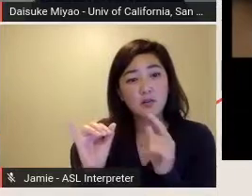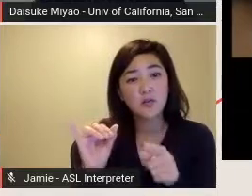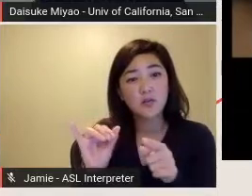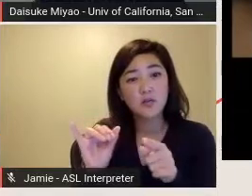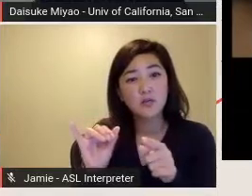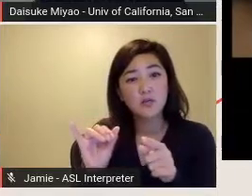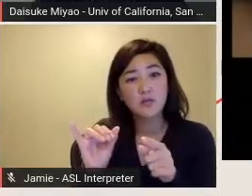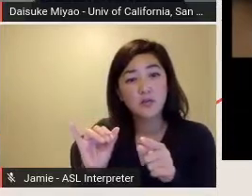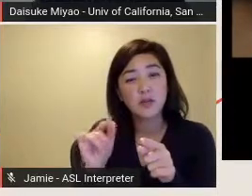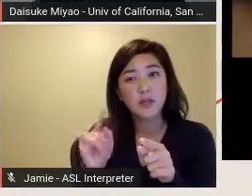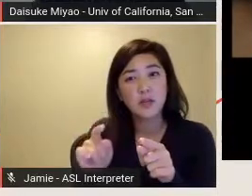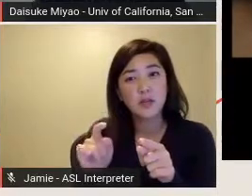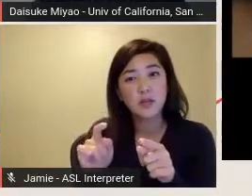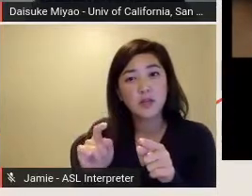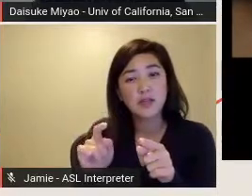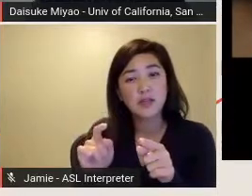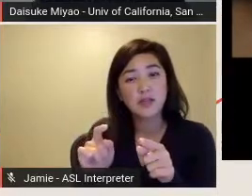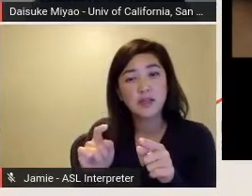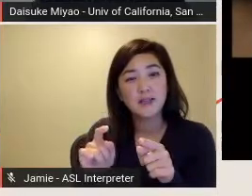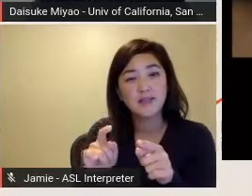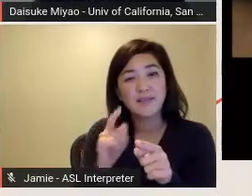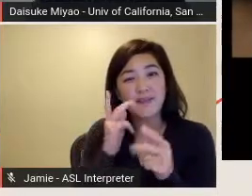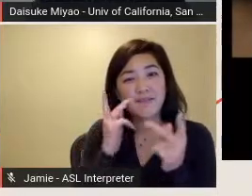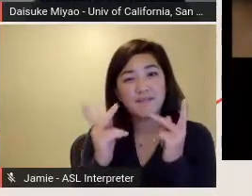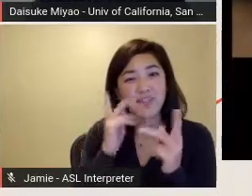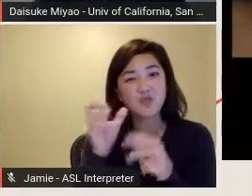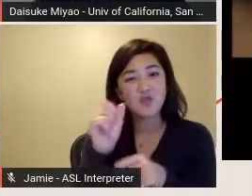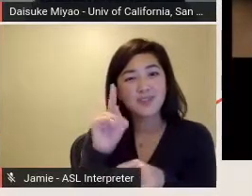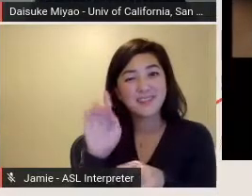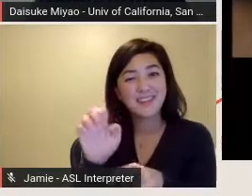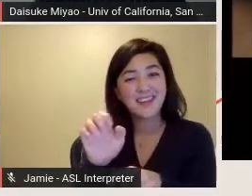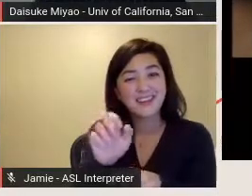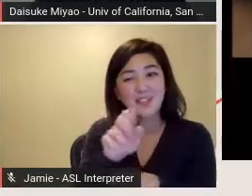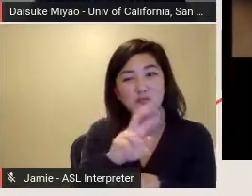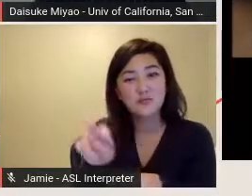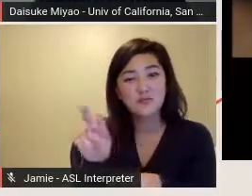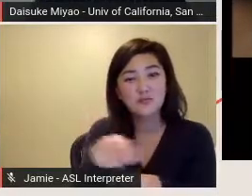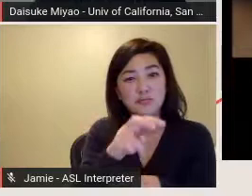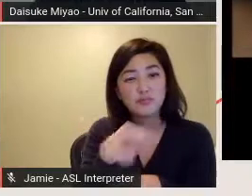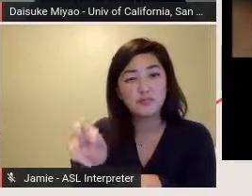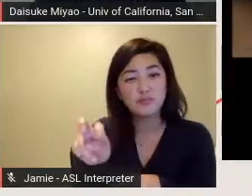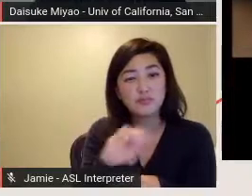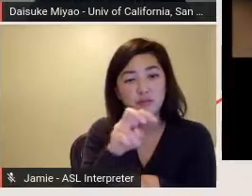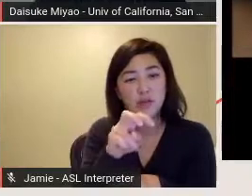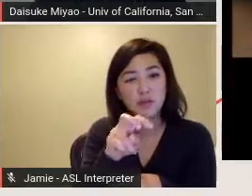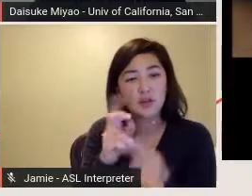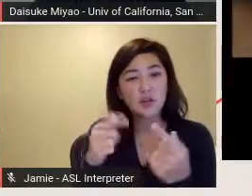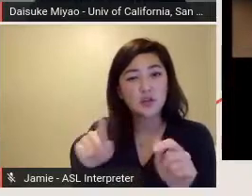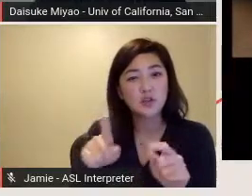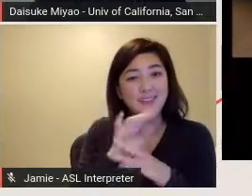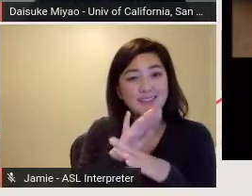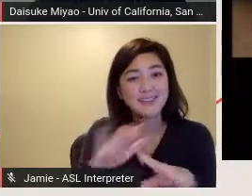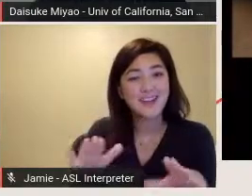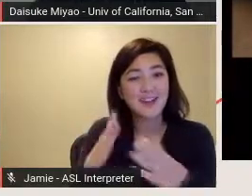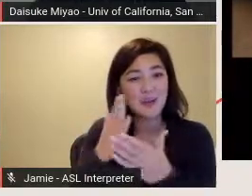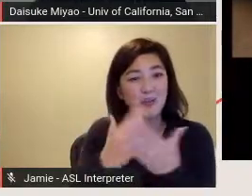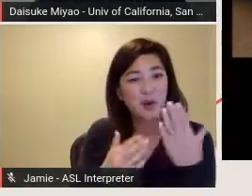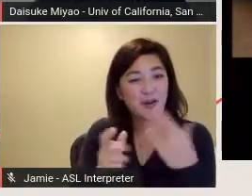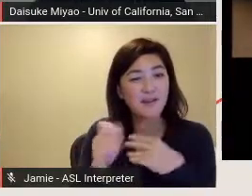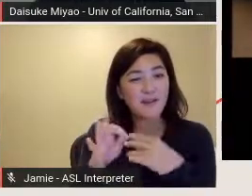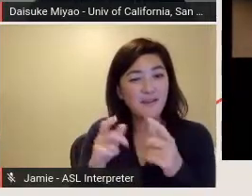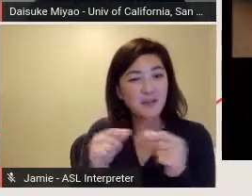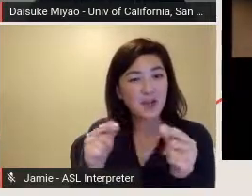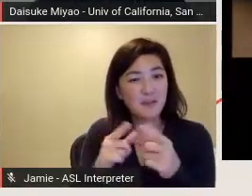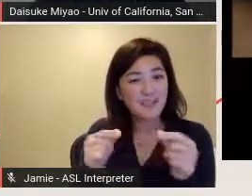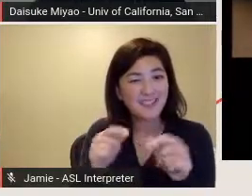between visual styles that are trying to replicate the silent era of Japanese film, right? He shows like jidaigeki,